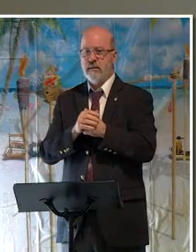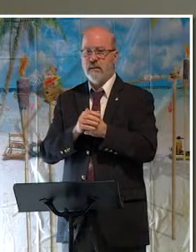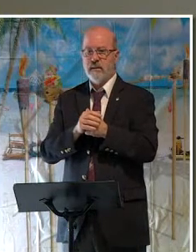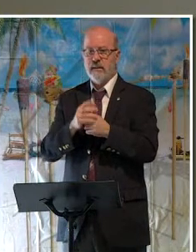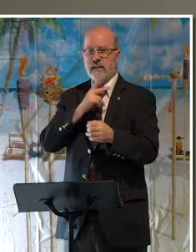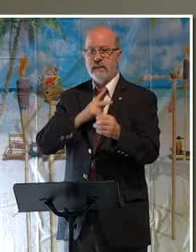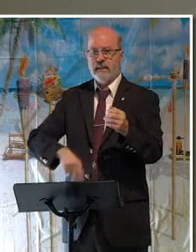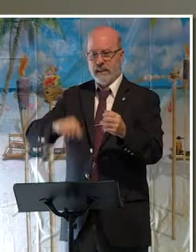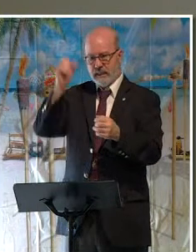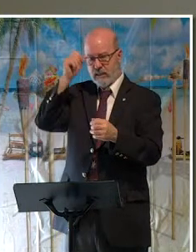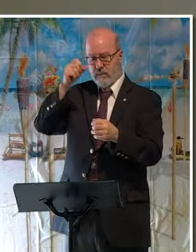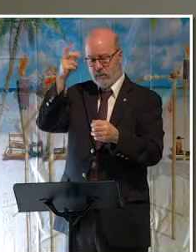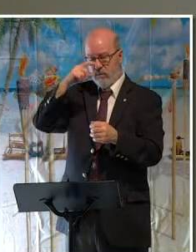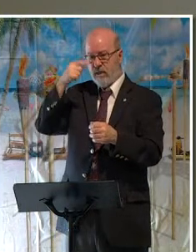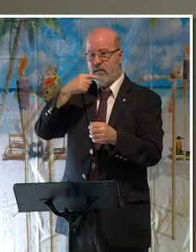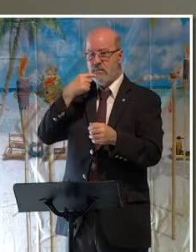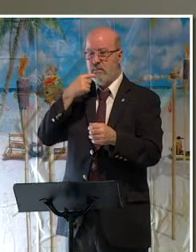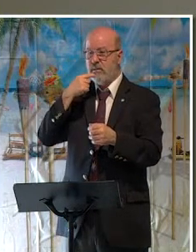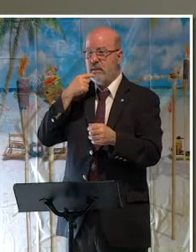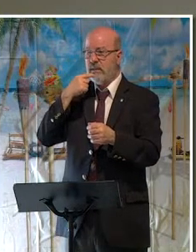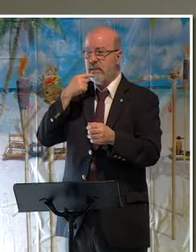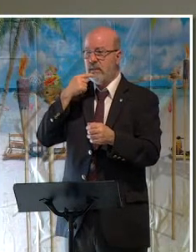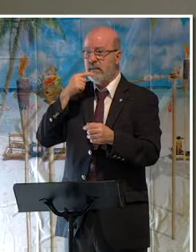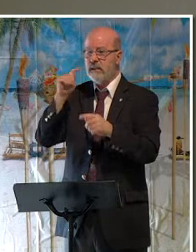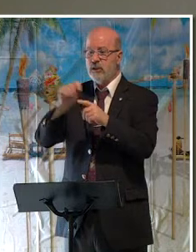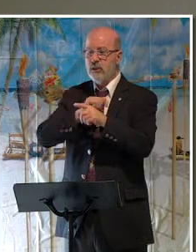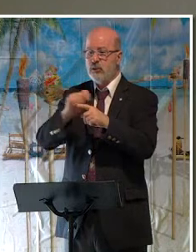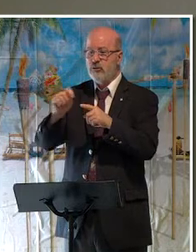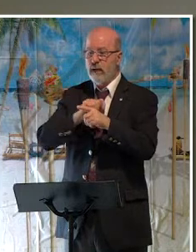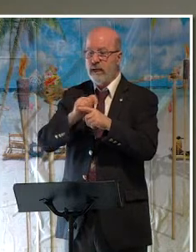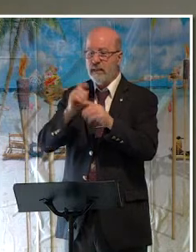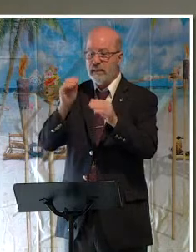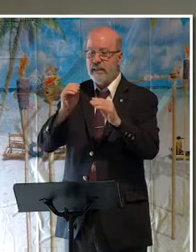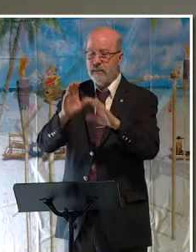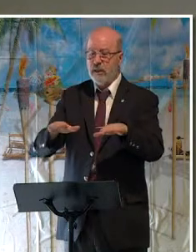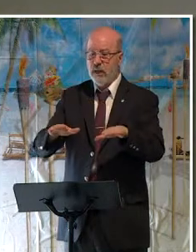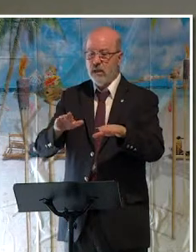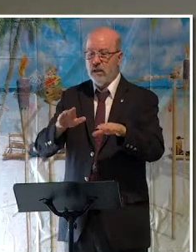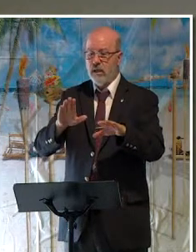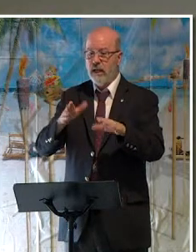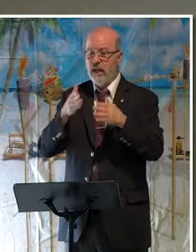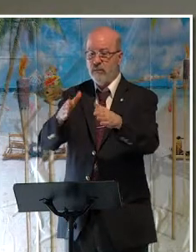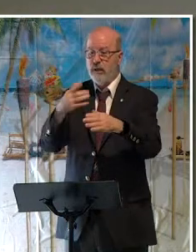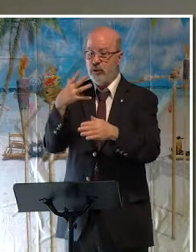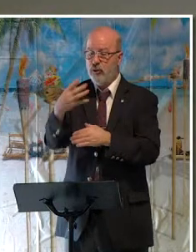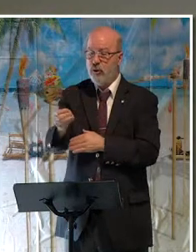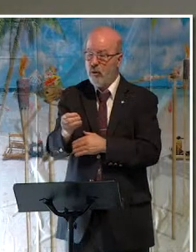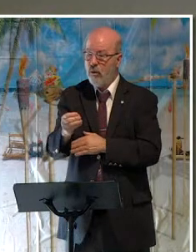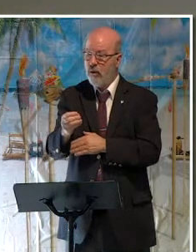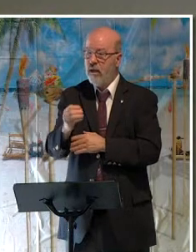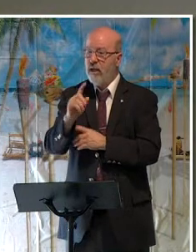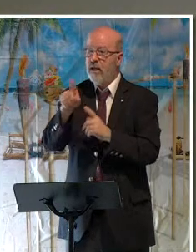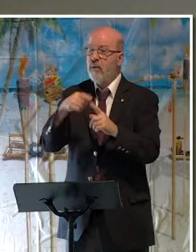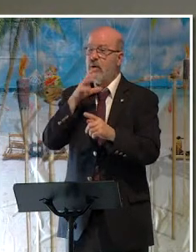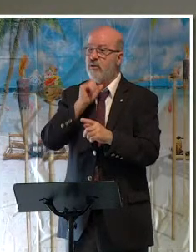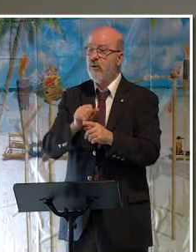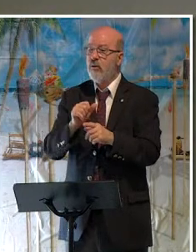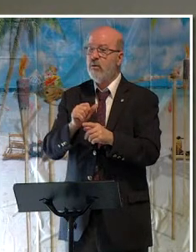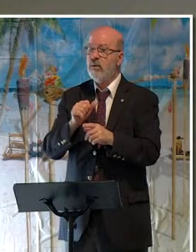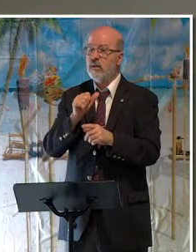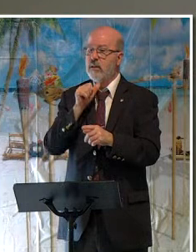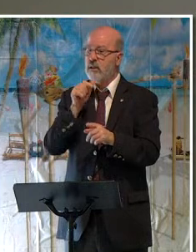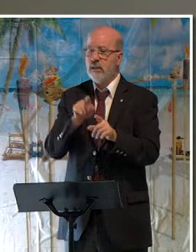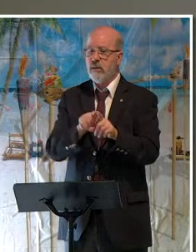King Solomon, the wise man, said, train up a child in the way he should go, and when he is